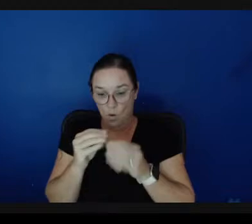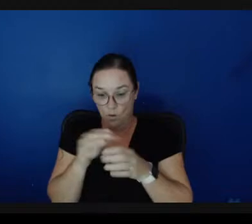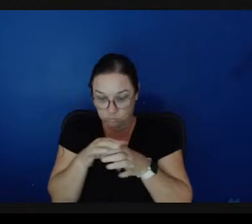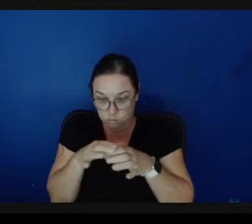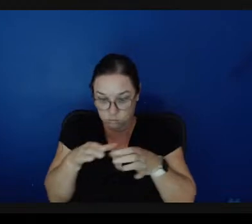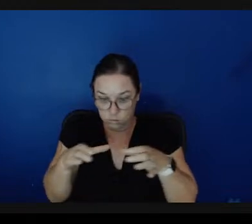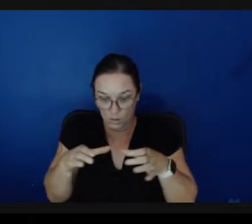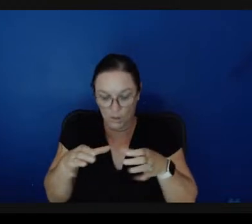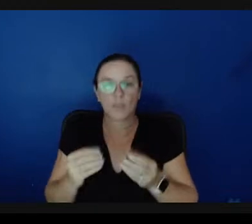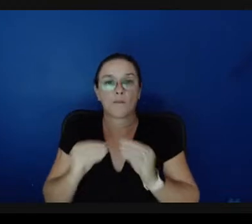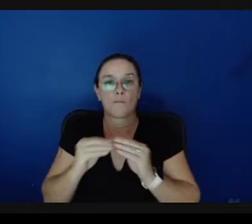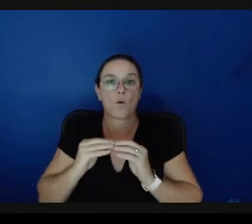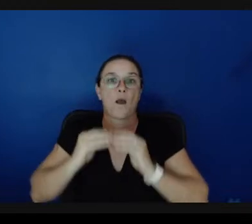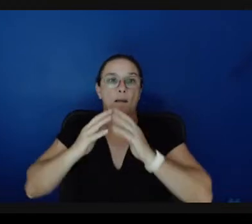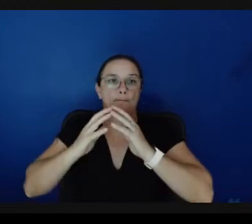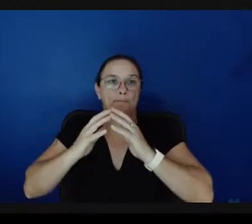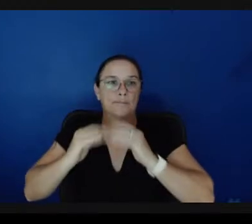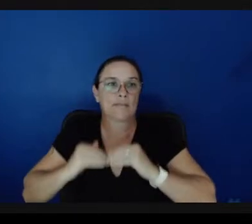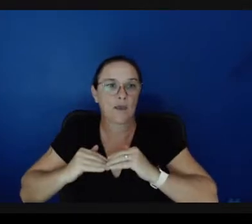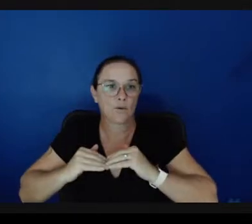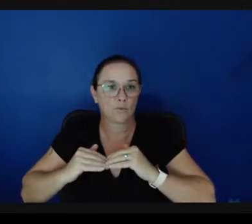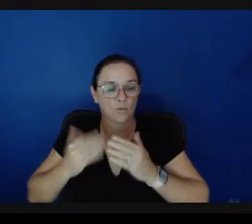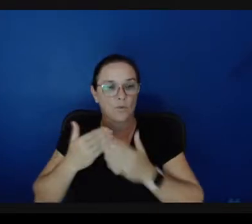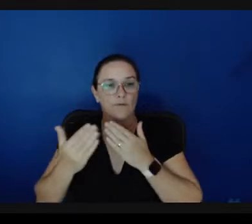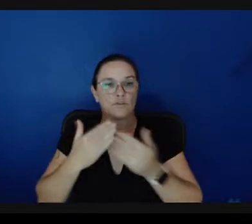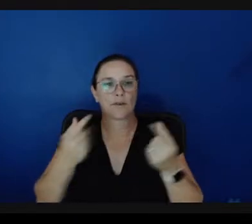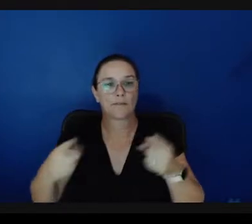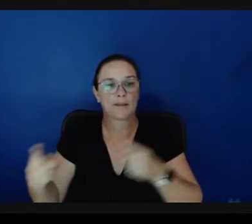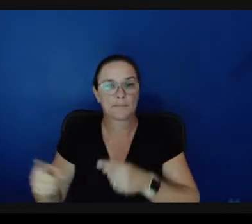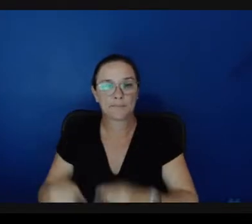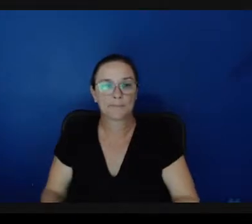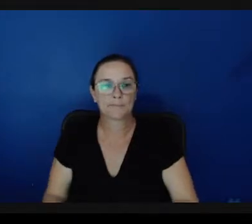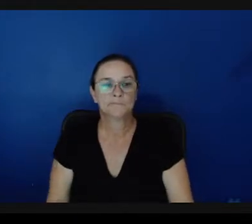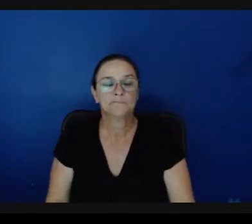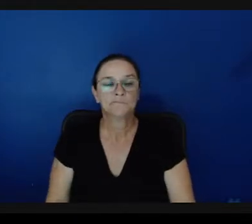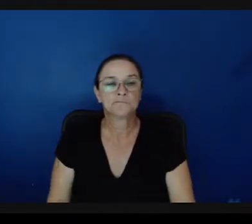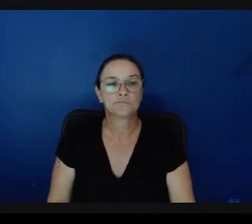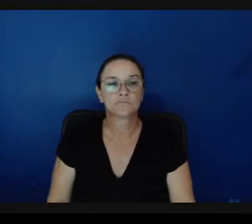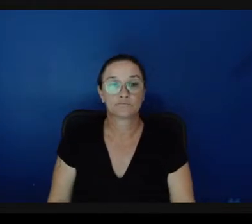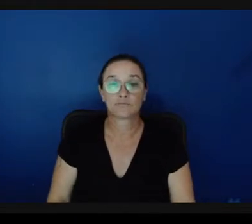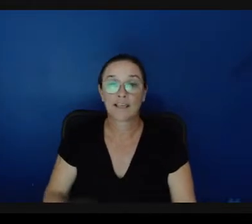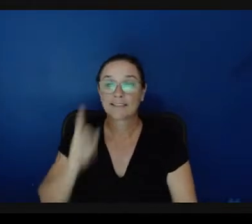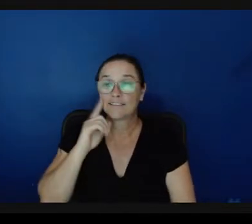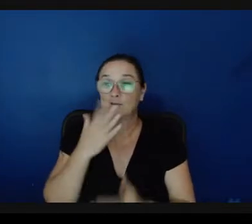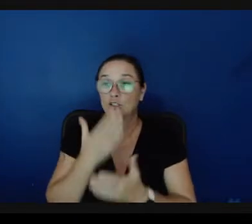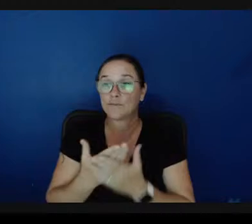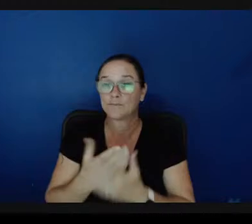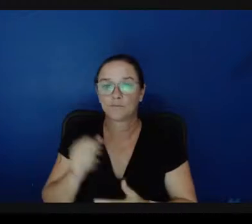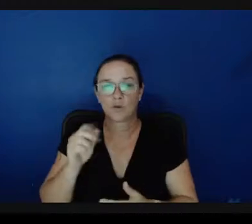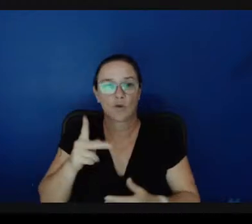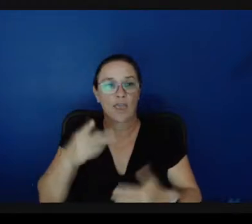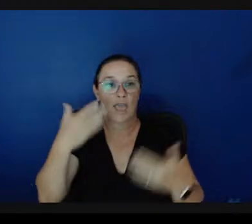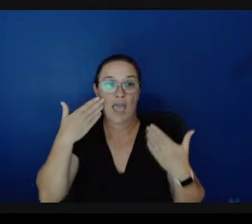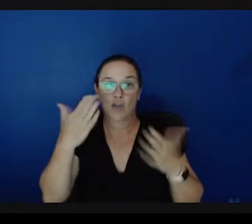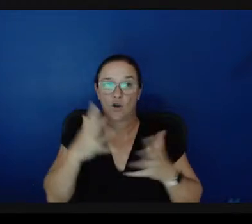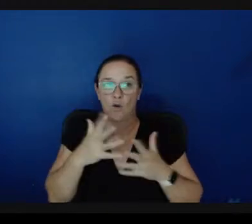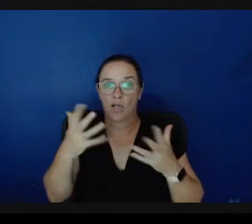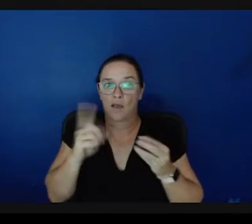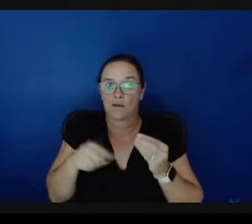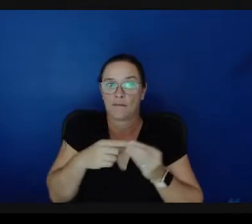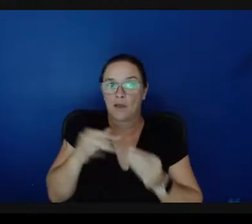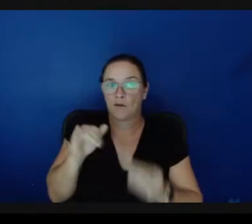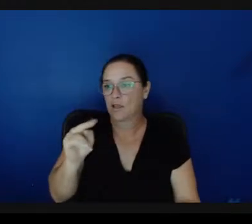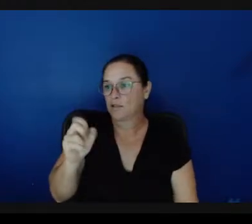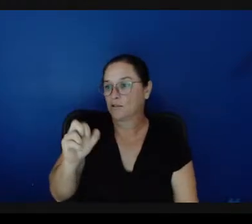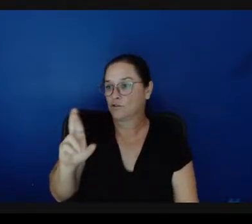or deflation, whichever it may be, is happening. That's good. I don't know too much about the INSAR, and